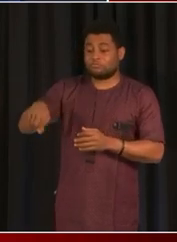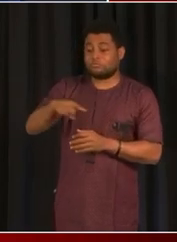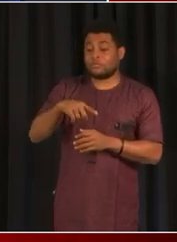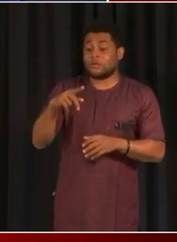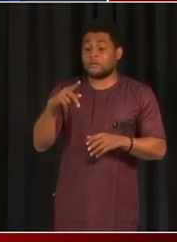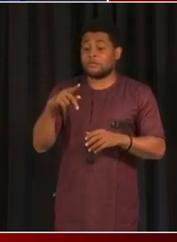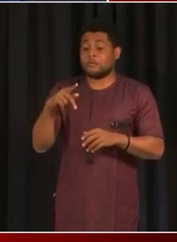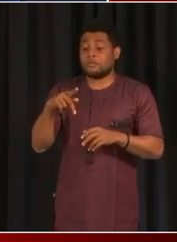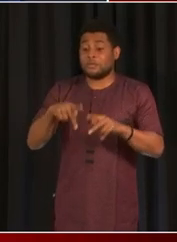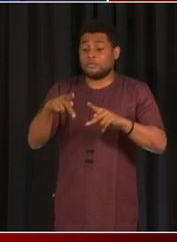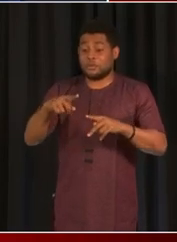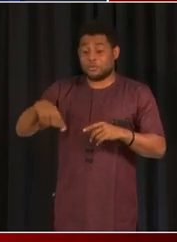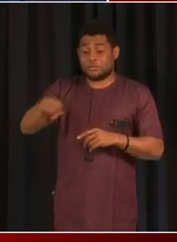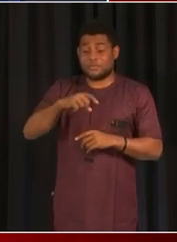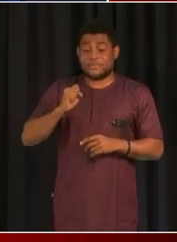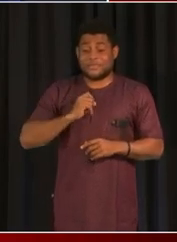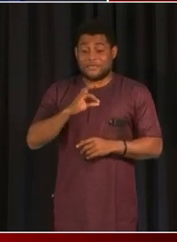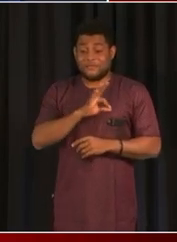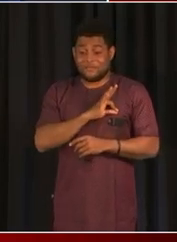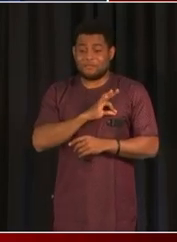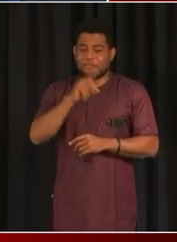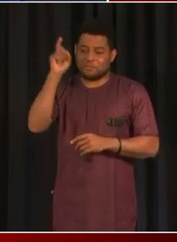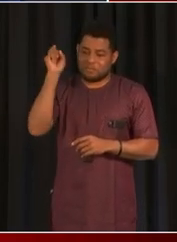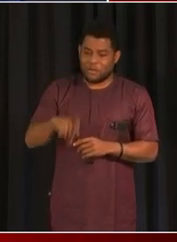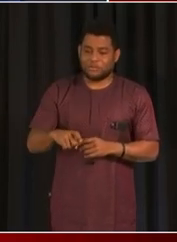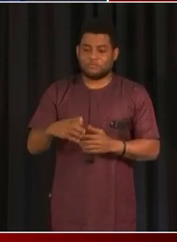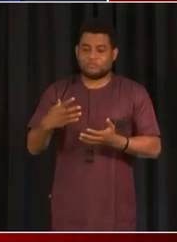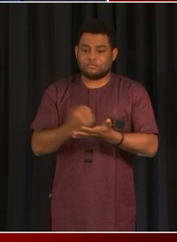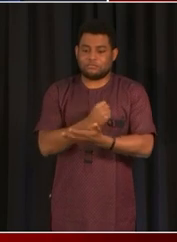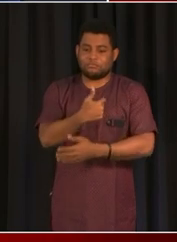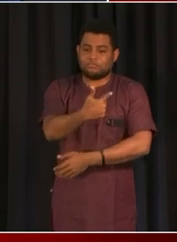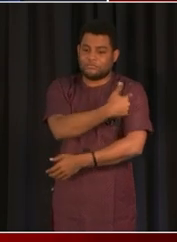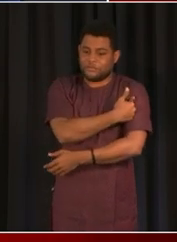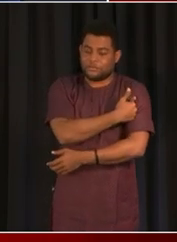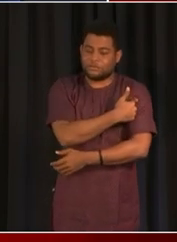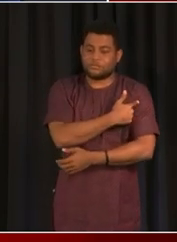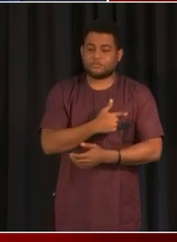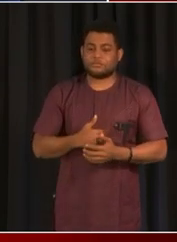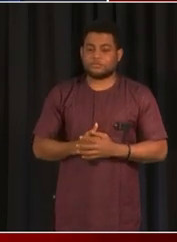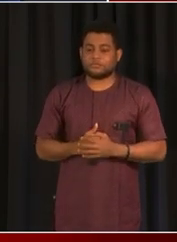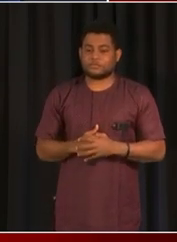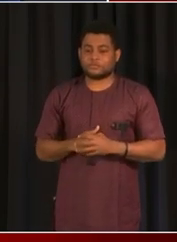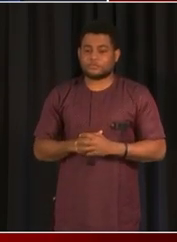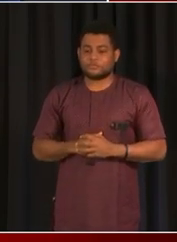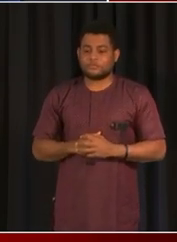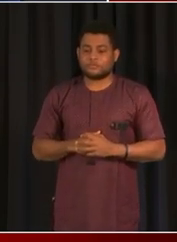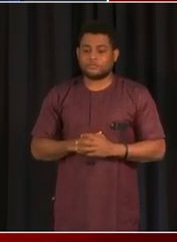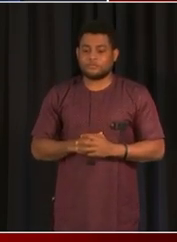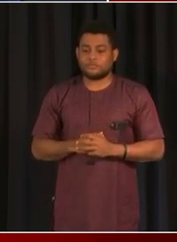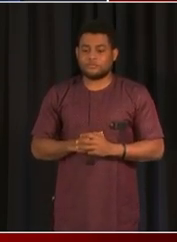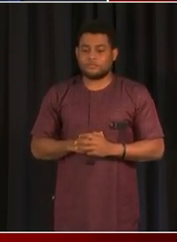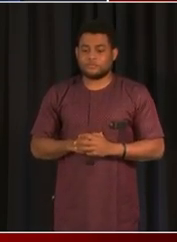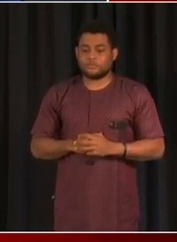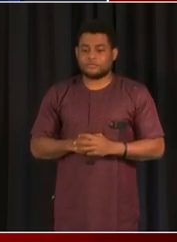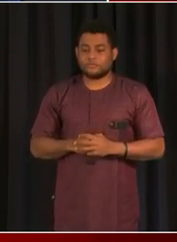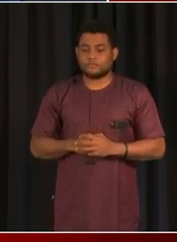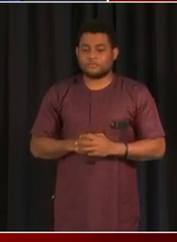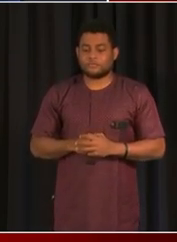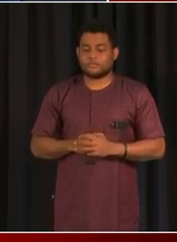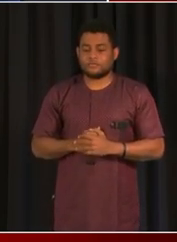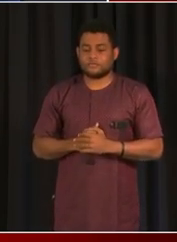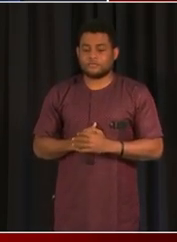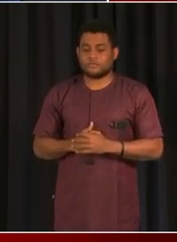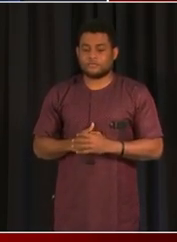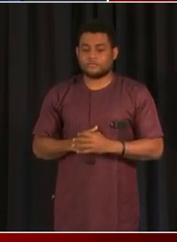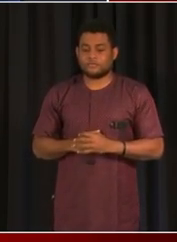to require employees in the District of Columbia to be vaccinated. That is low-hanging fruit, in my opinion, and